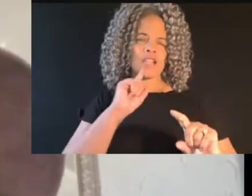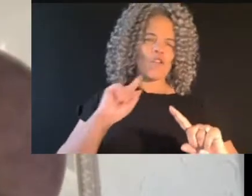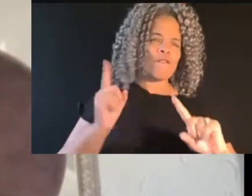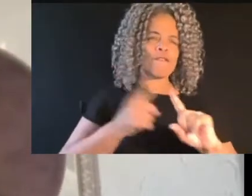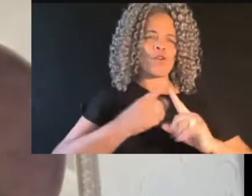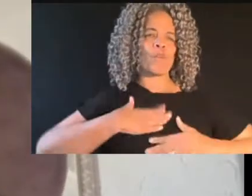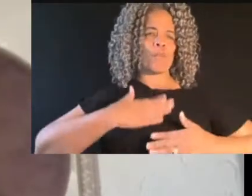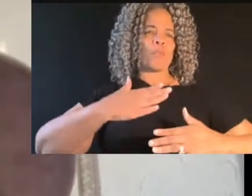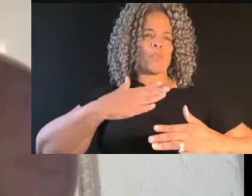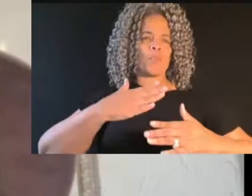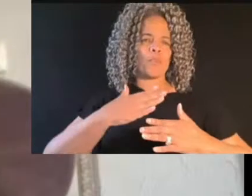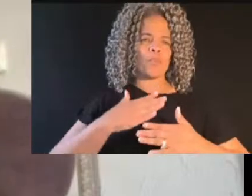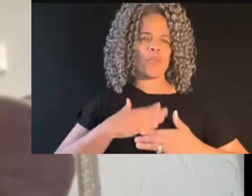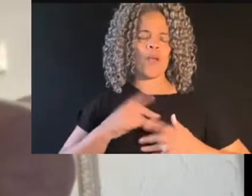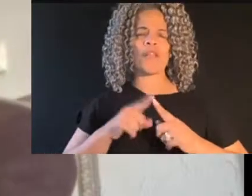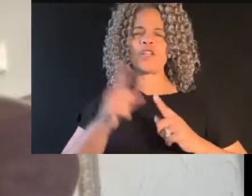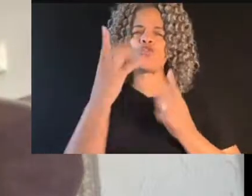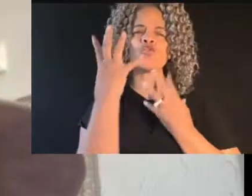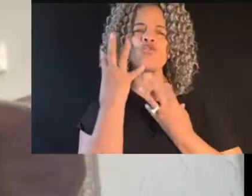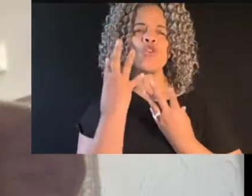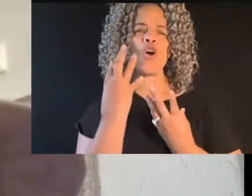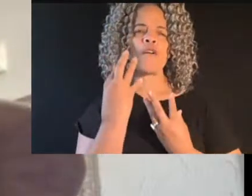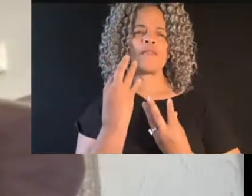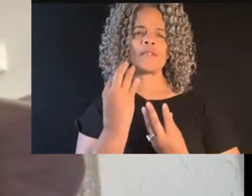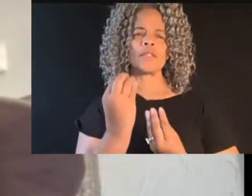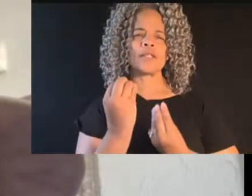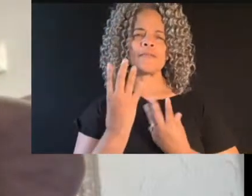breath until you soften.